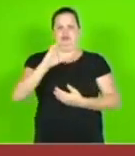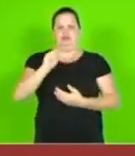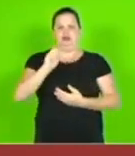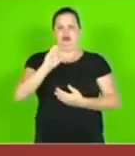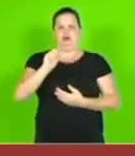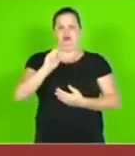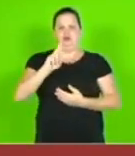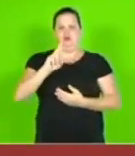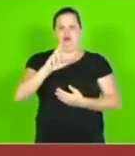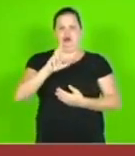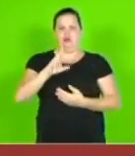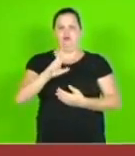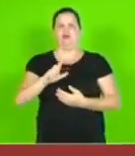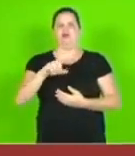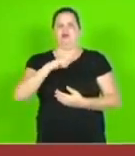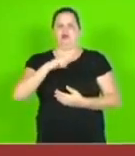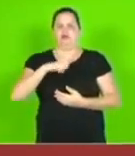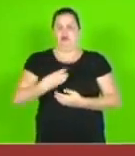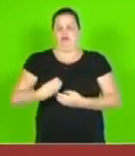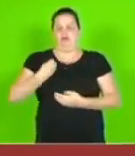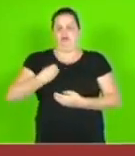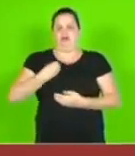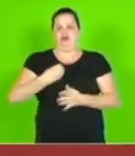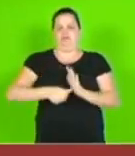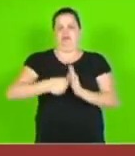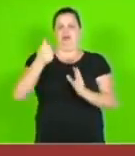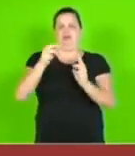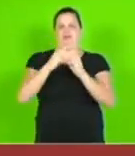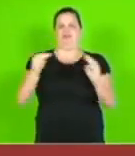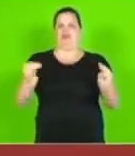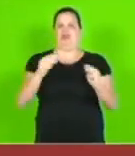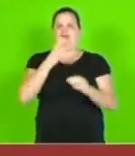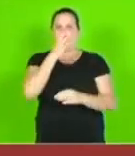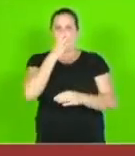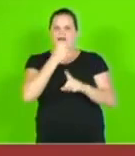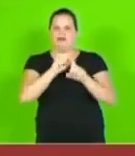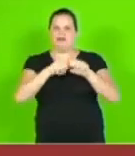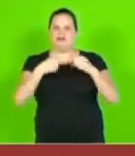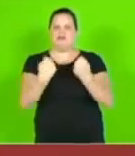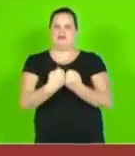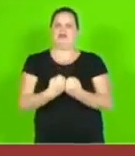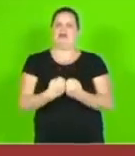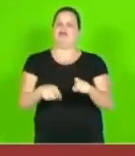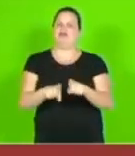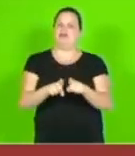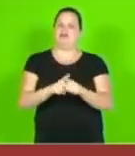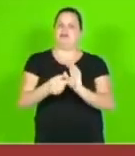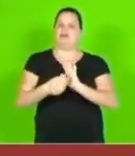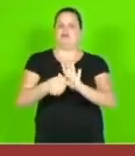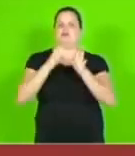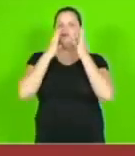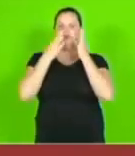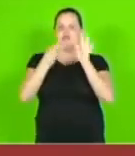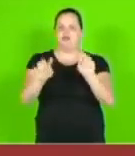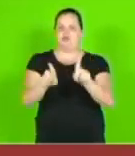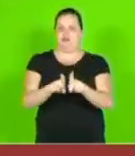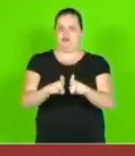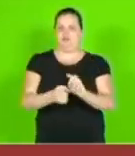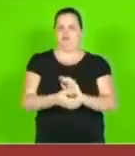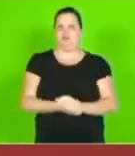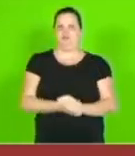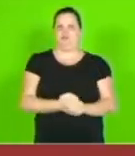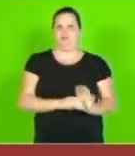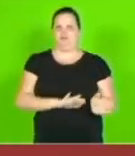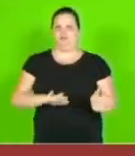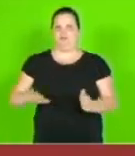And there was a brief testimony of some brethren that went to the Manai for the first time, and they